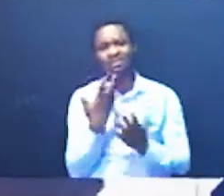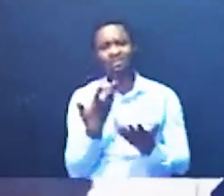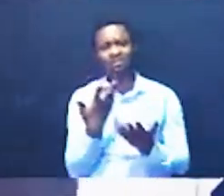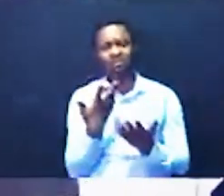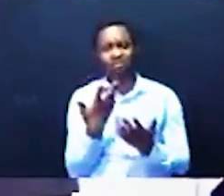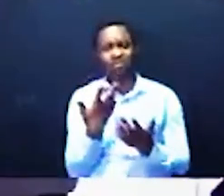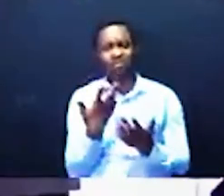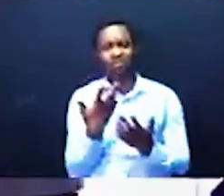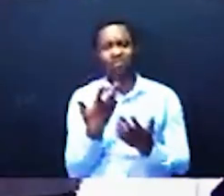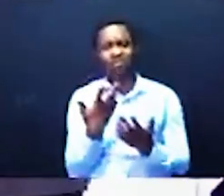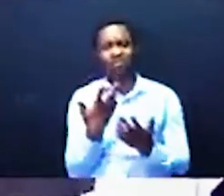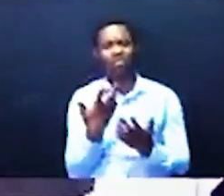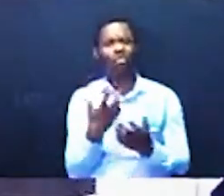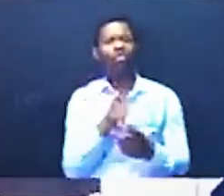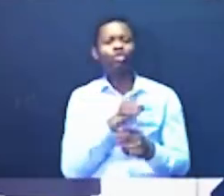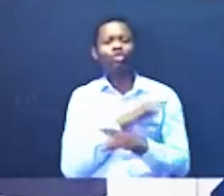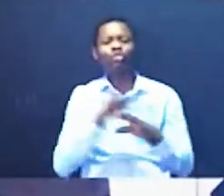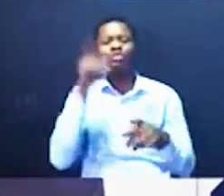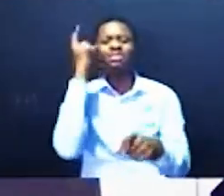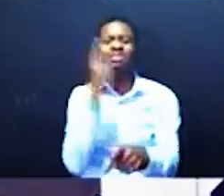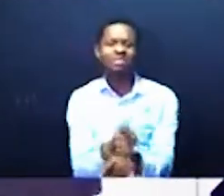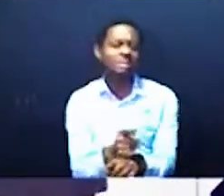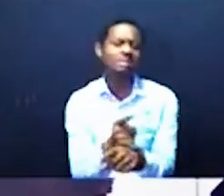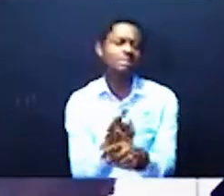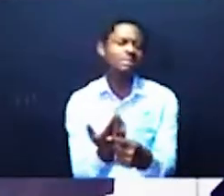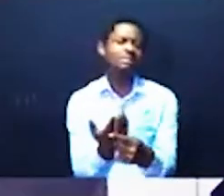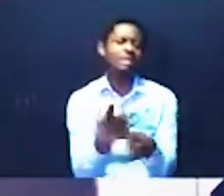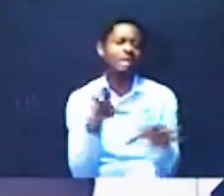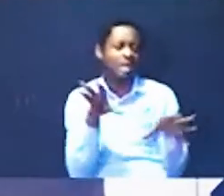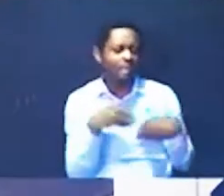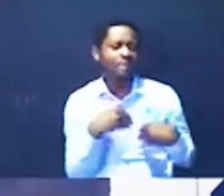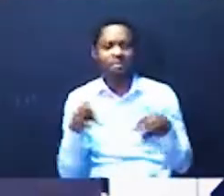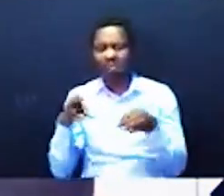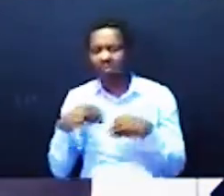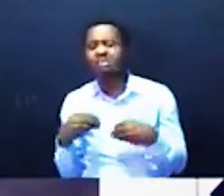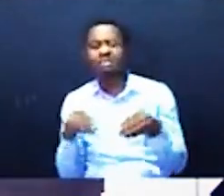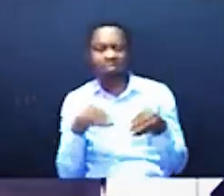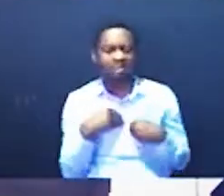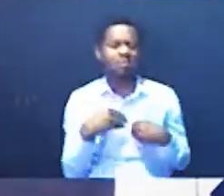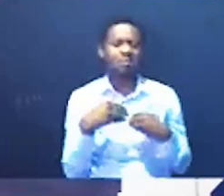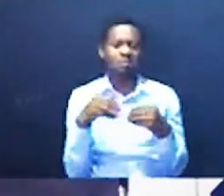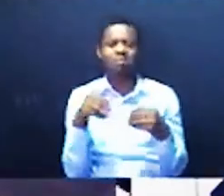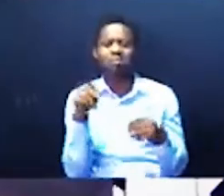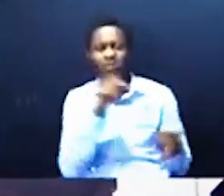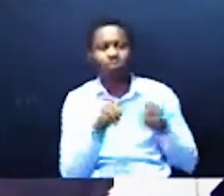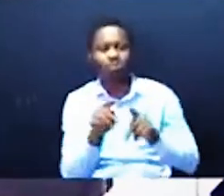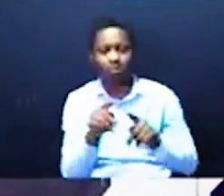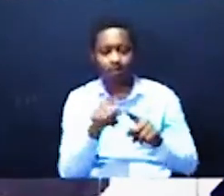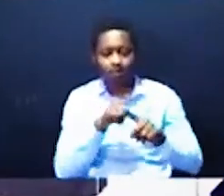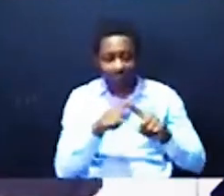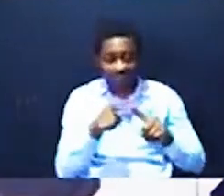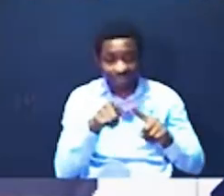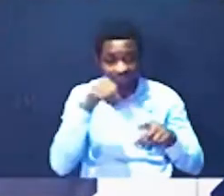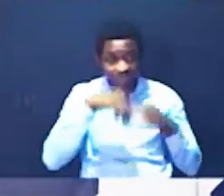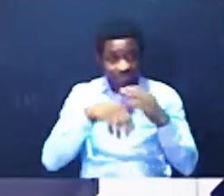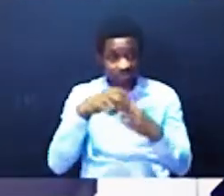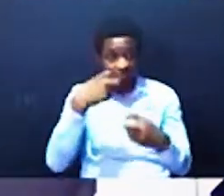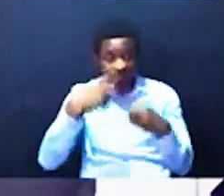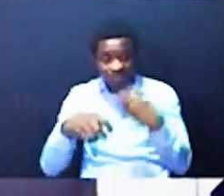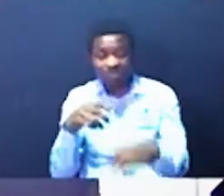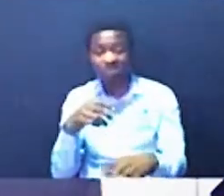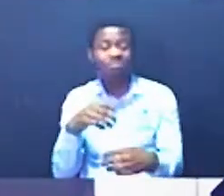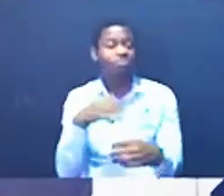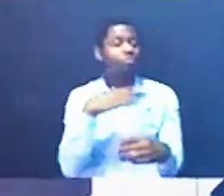with one another alone. But in the midst of all the